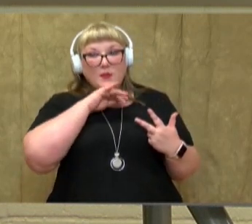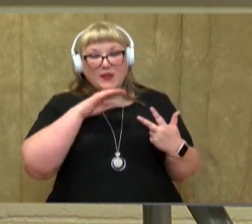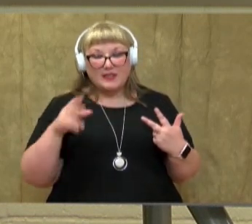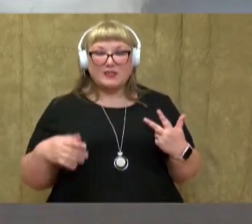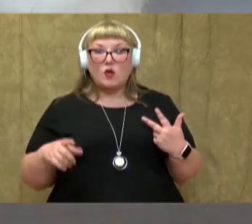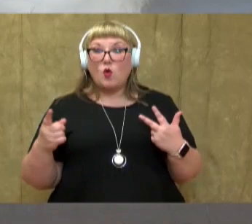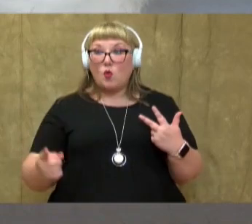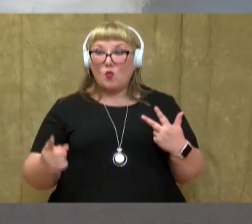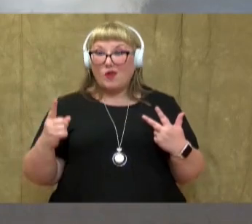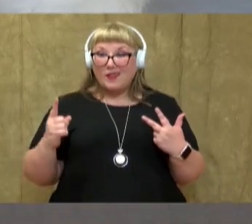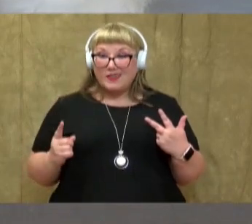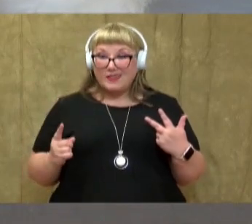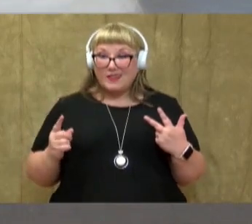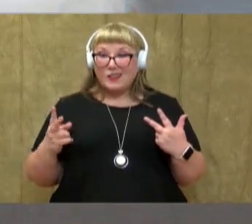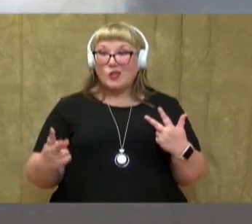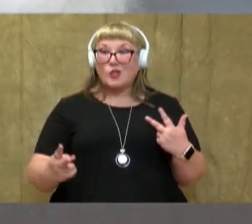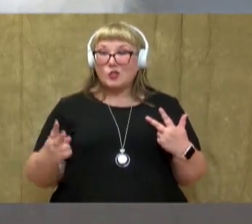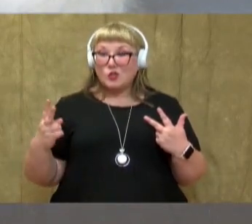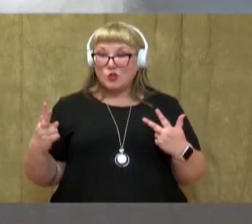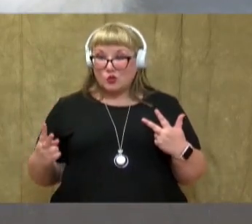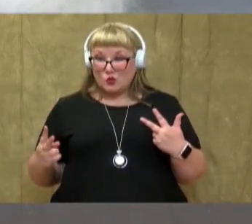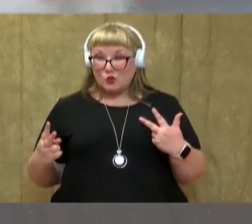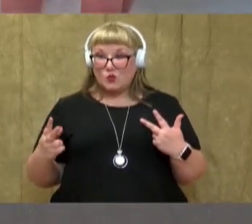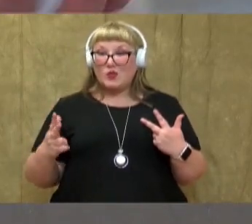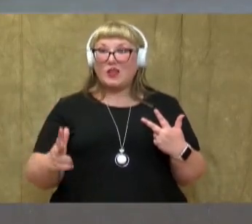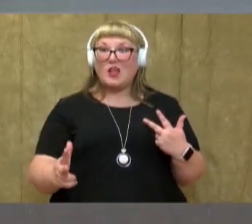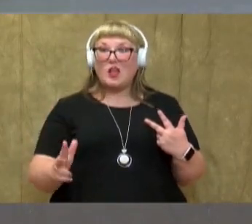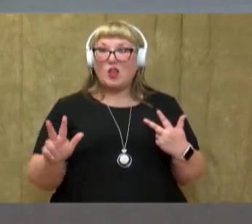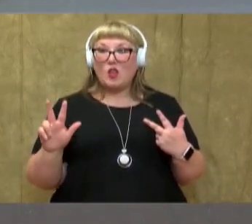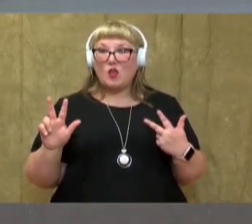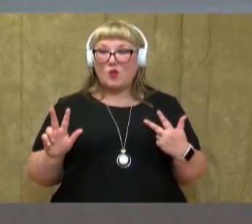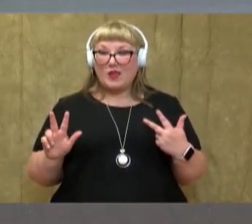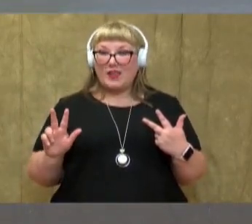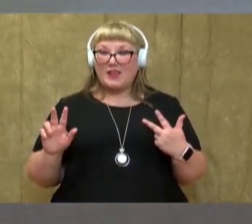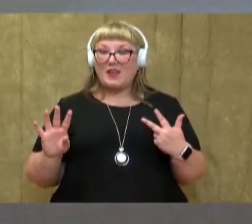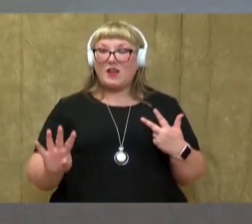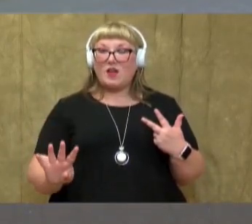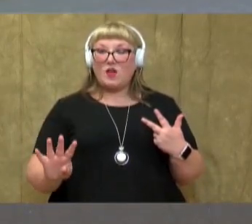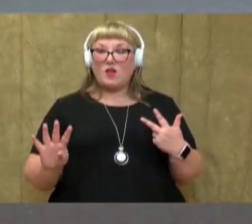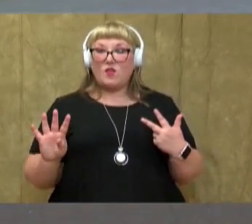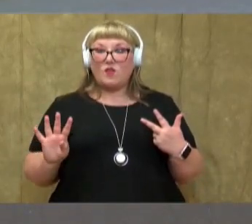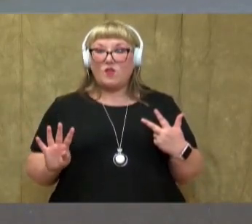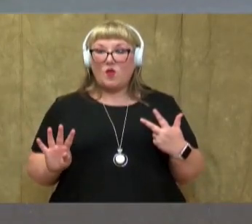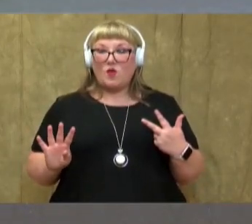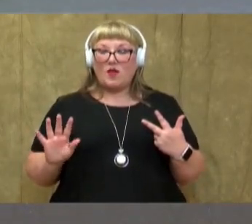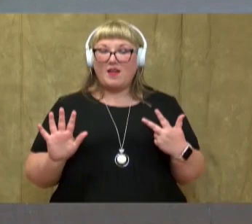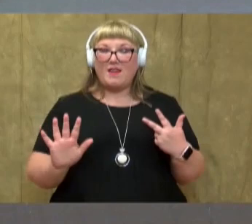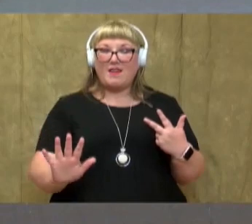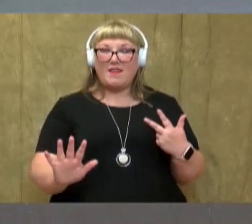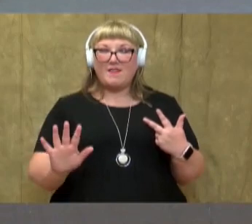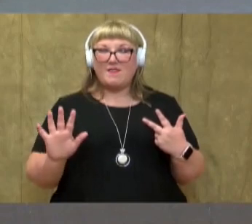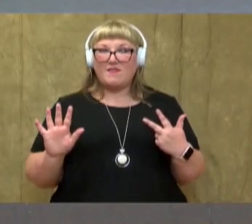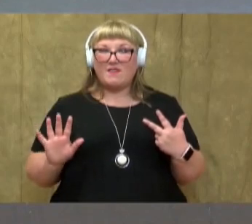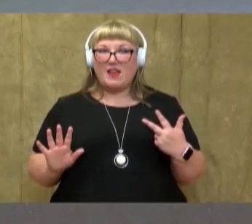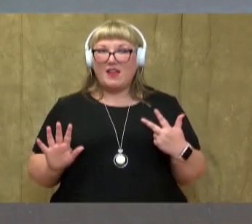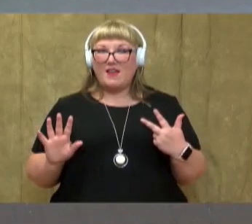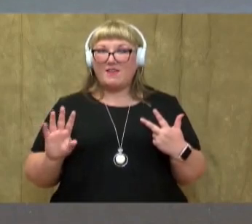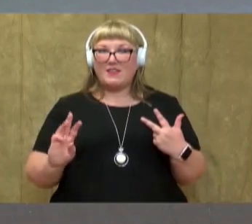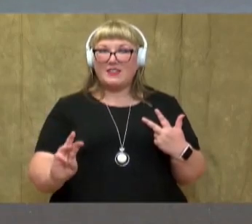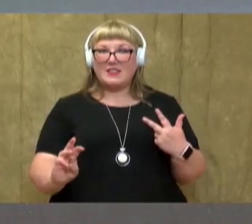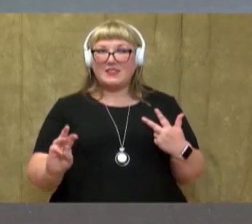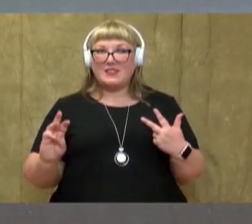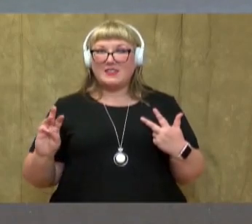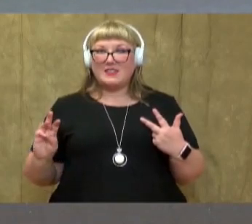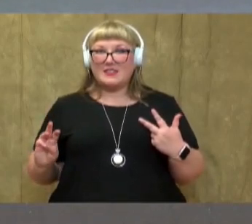back in. One, two, three, four,